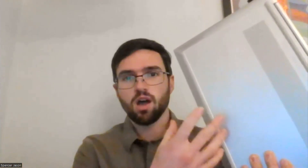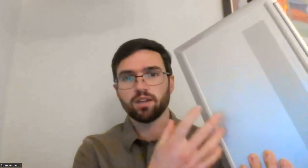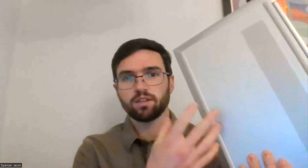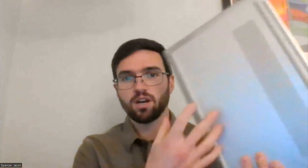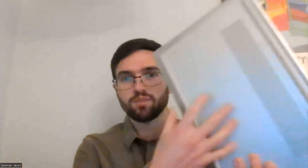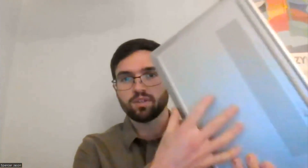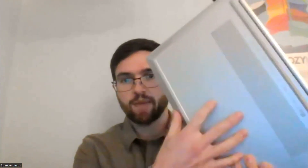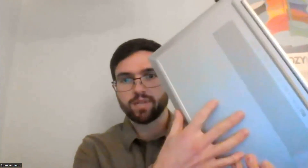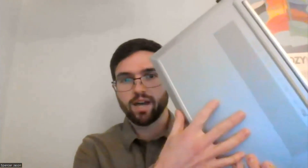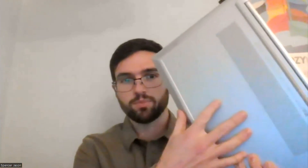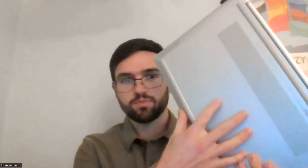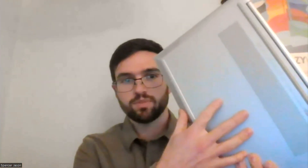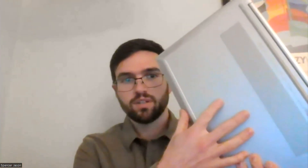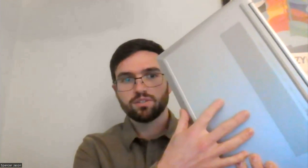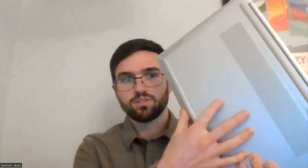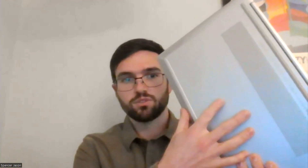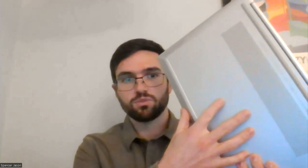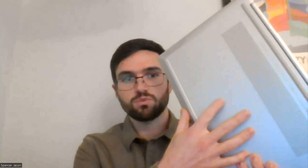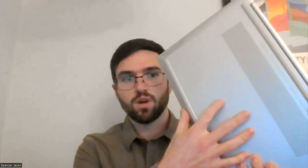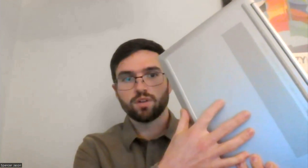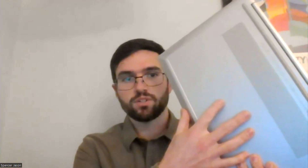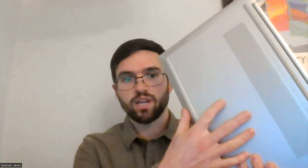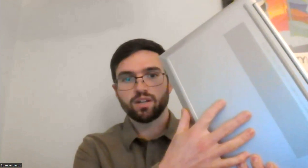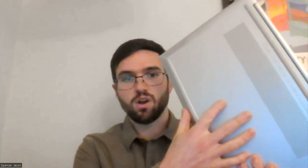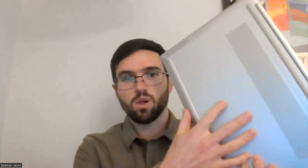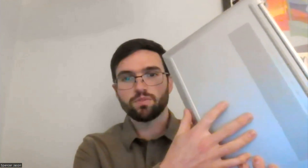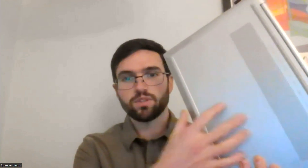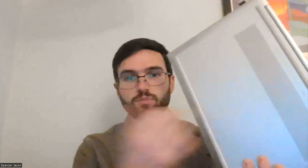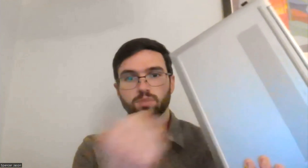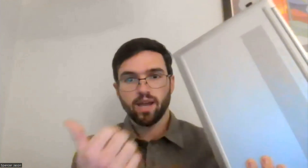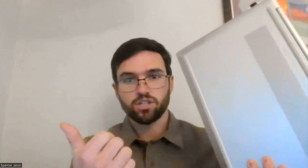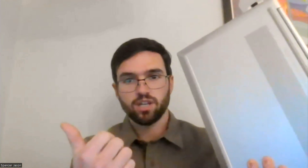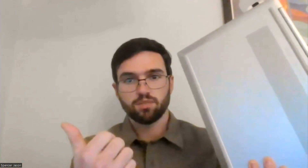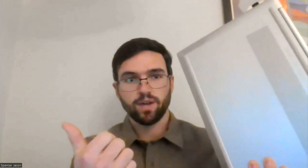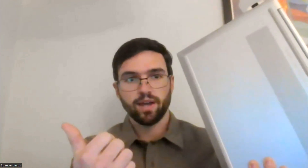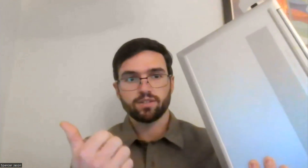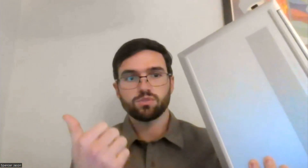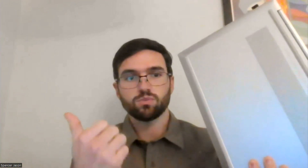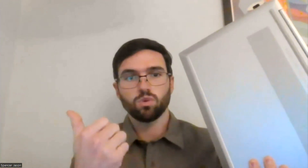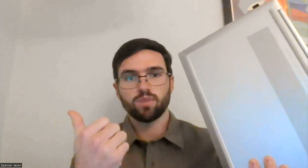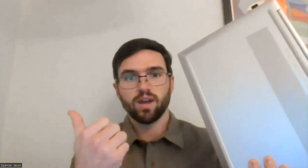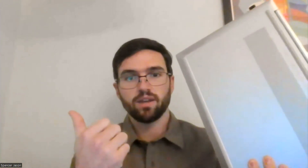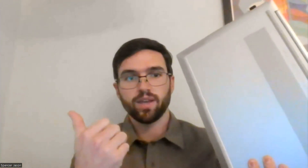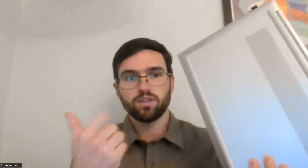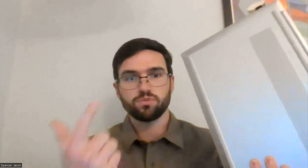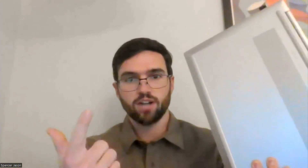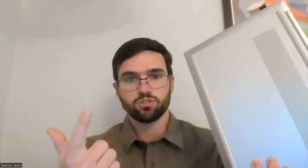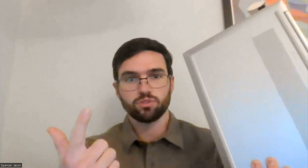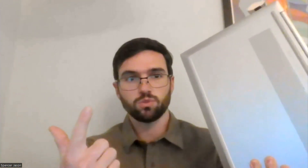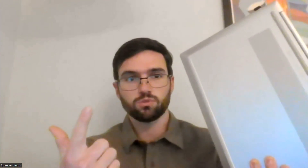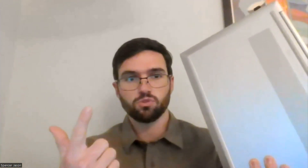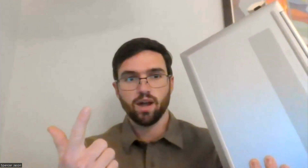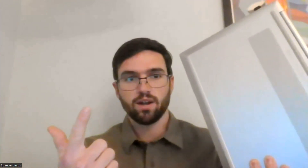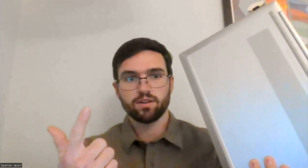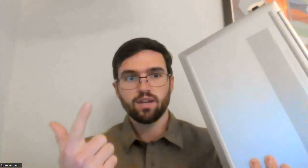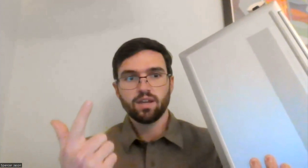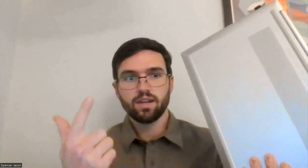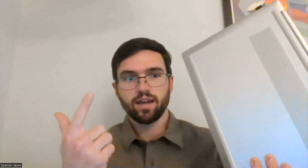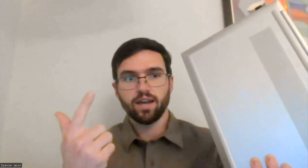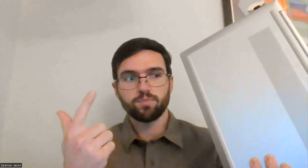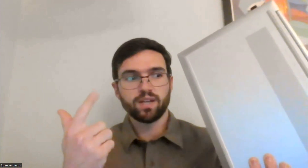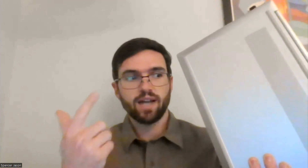a drawing of a laptop to understanding all of the supply chain impacts. What are my manufacturing tools